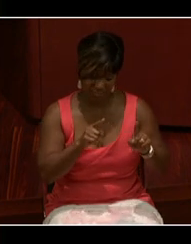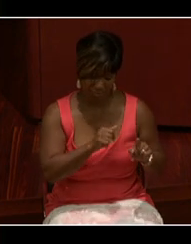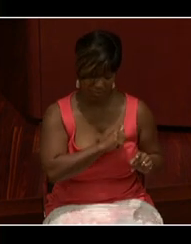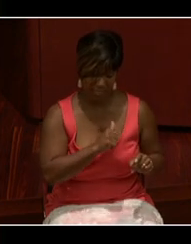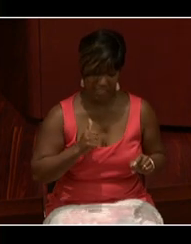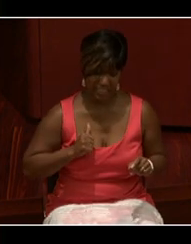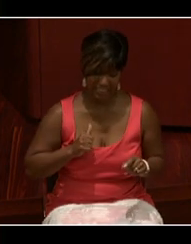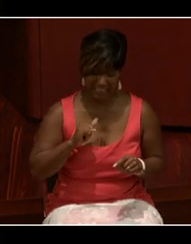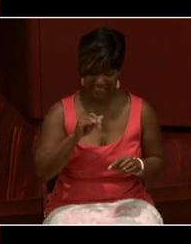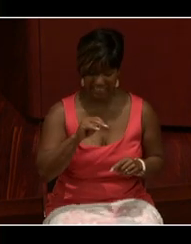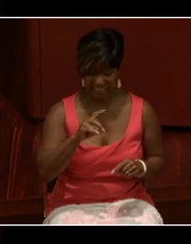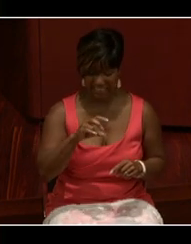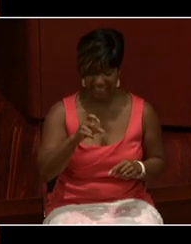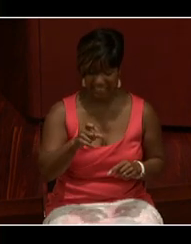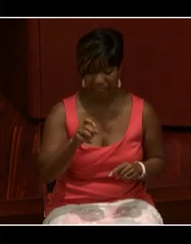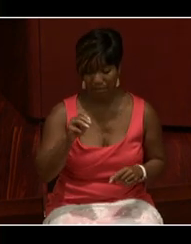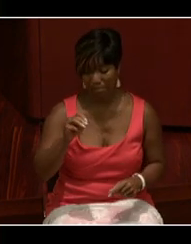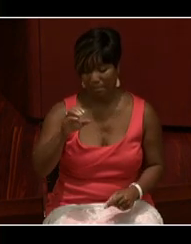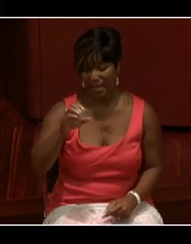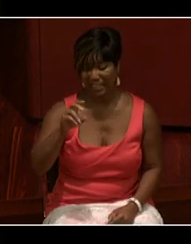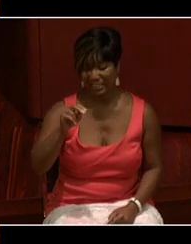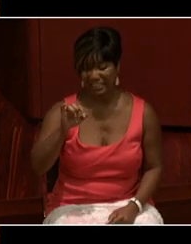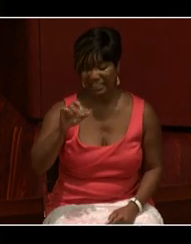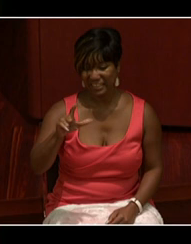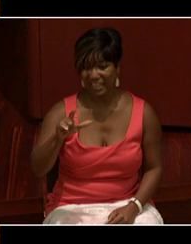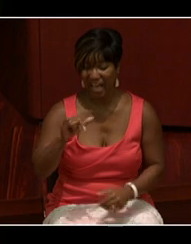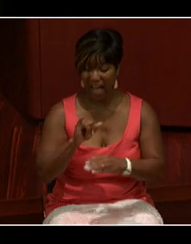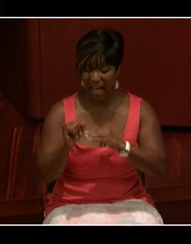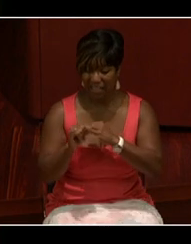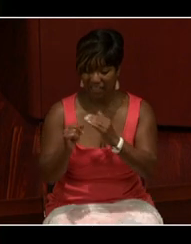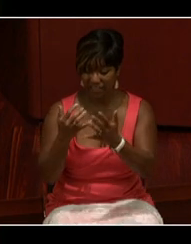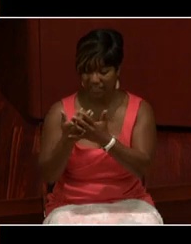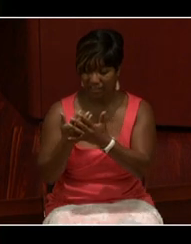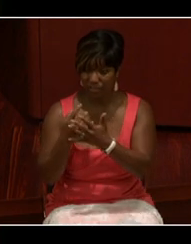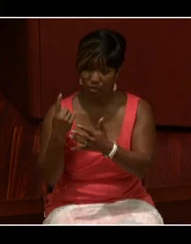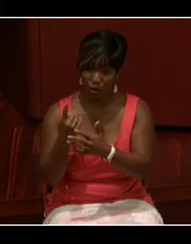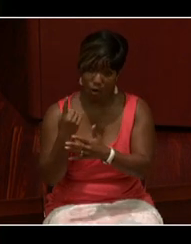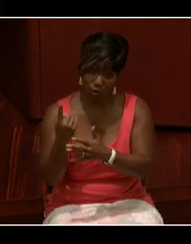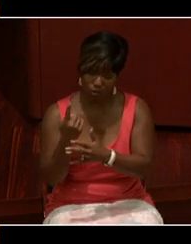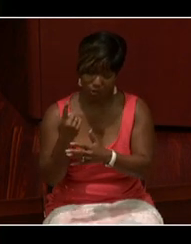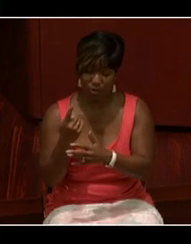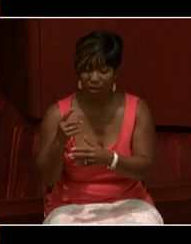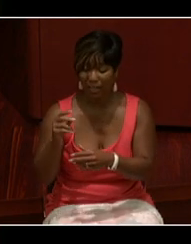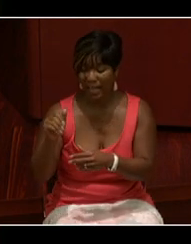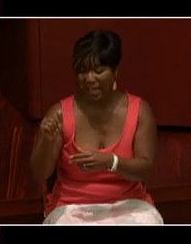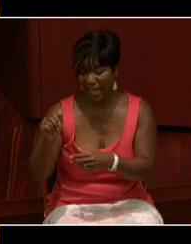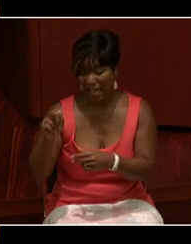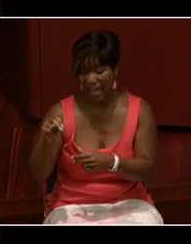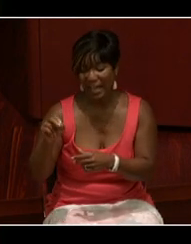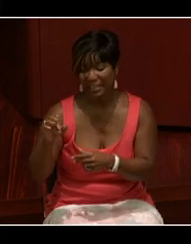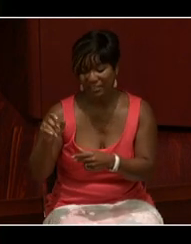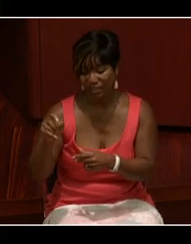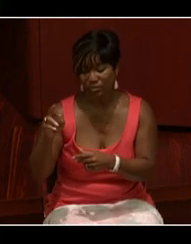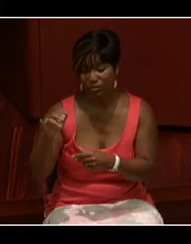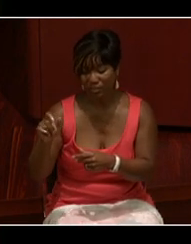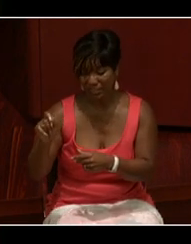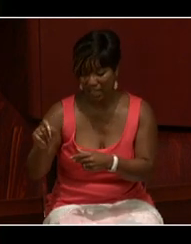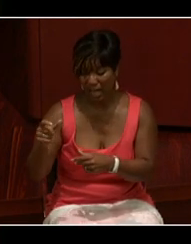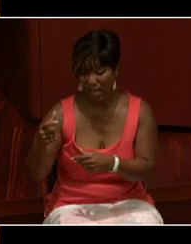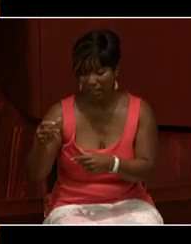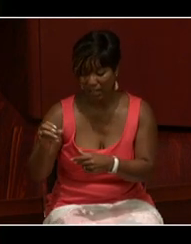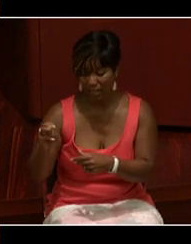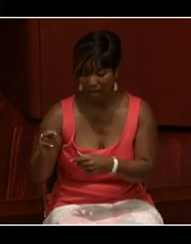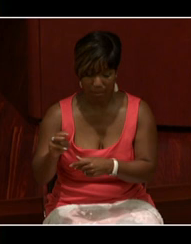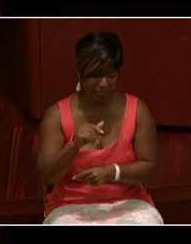for McNeil Island's inmates is available only on Ancestry.com and not on Archives.gov. McNeil Island is located